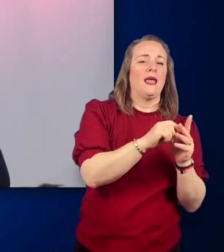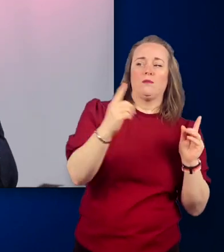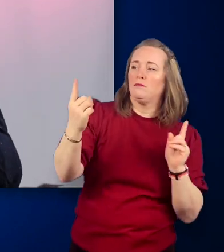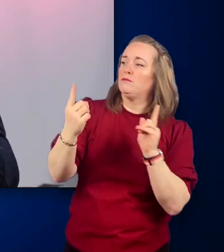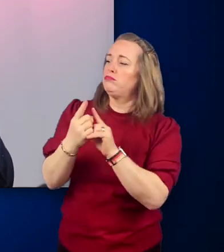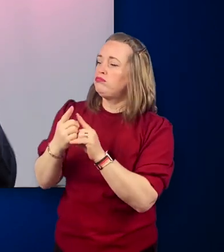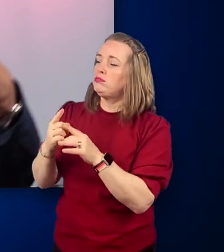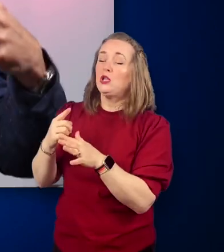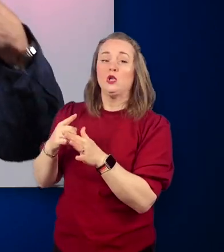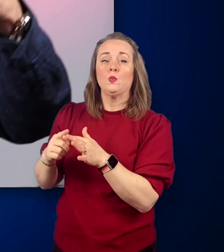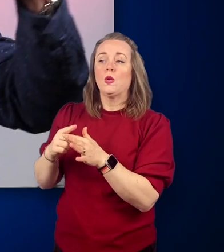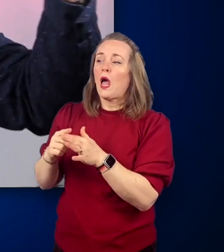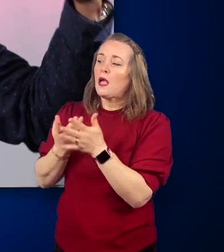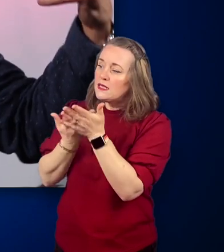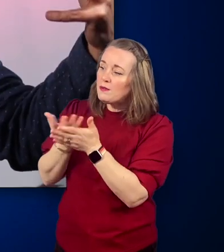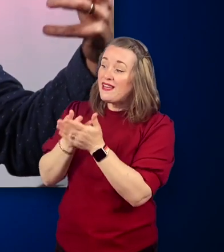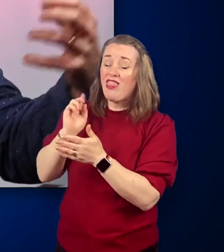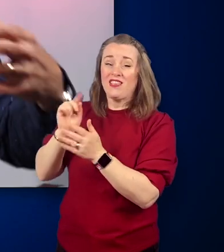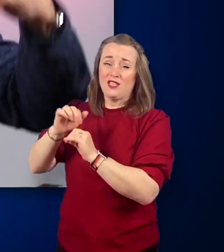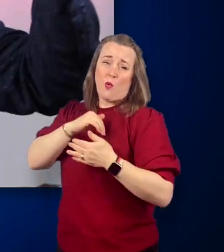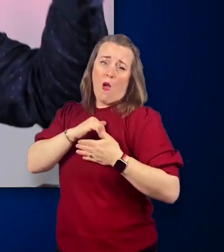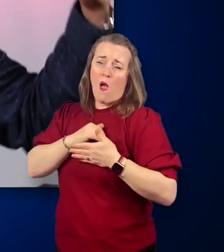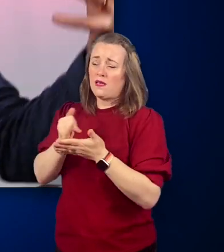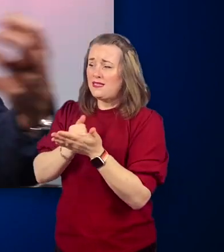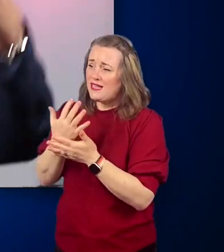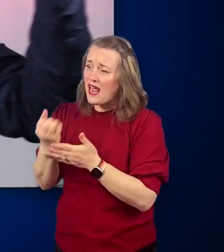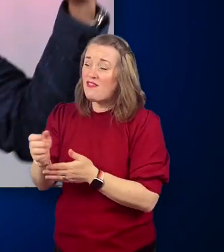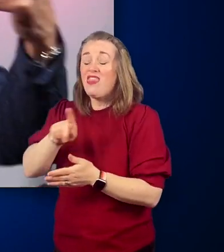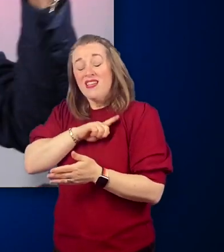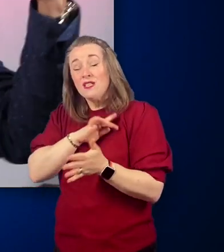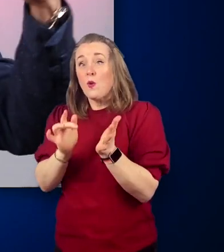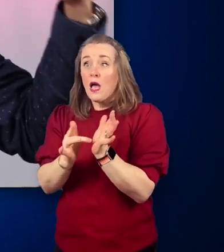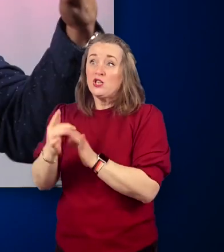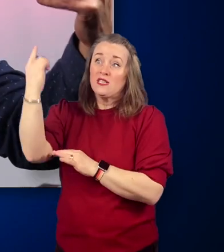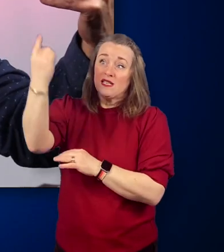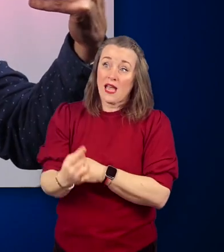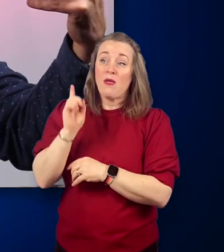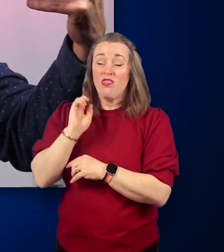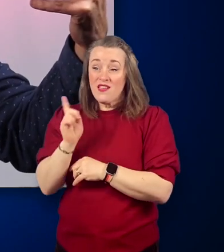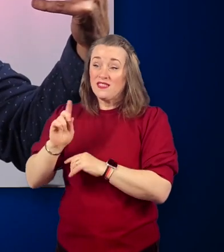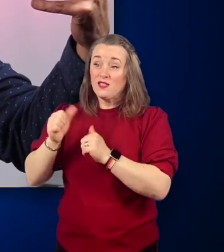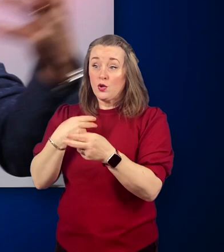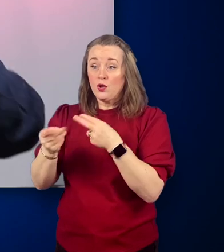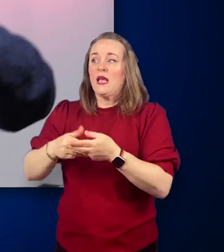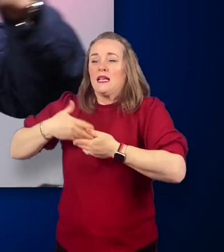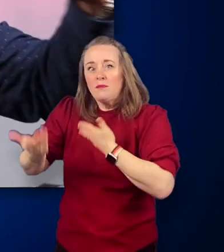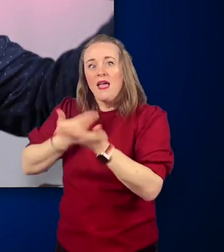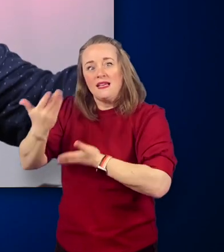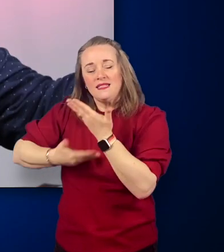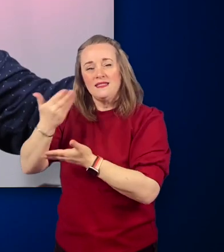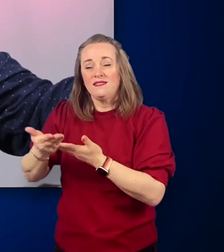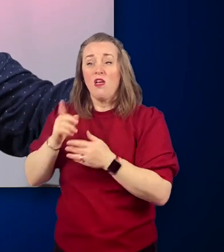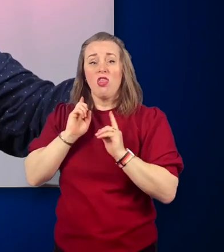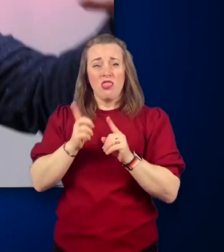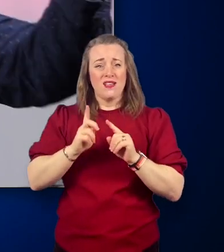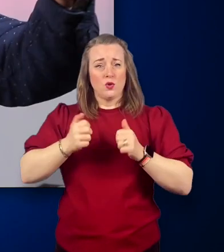stepping into our world. This is why Jesus came. He laid down his life. This is the gospel. And it's for